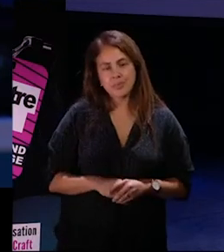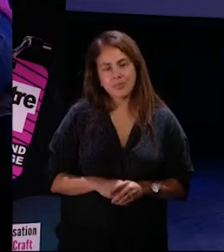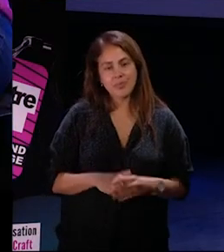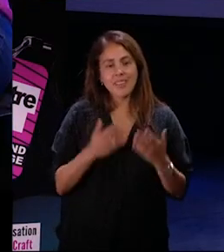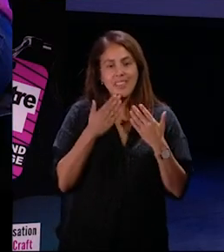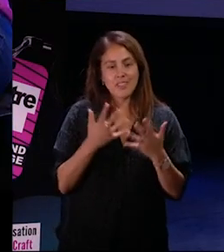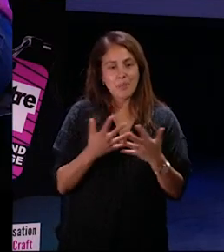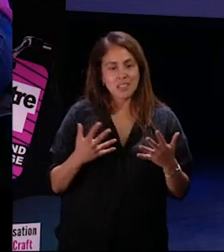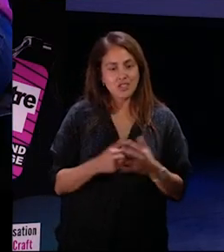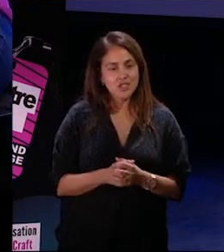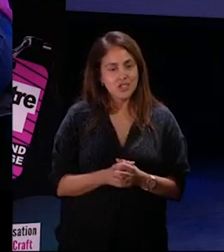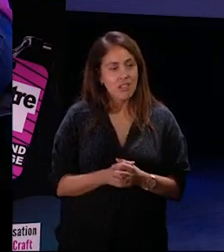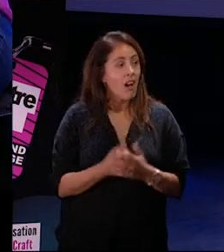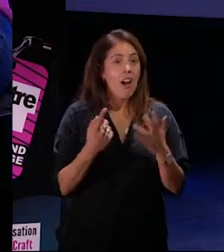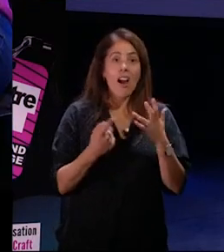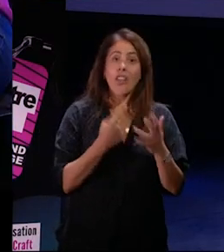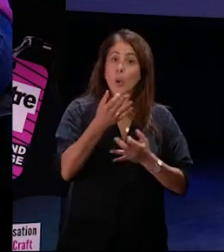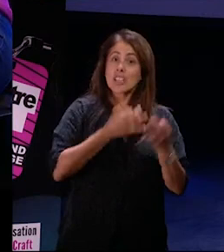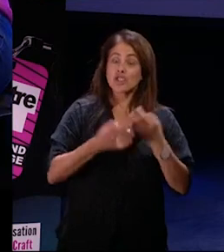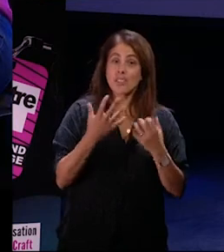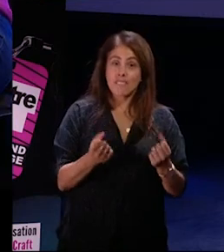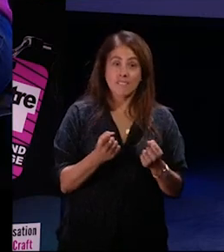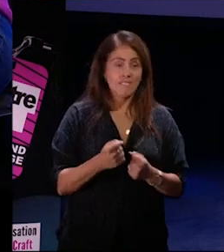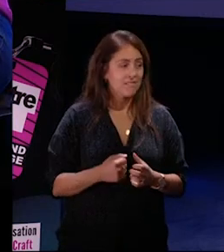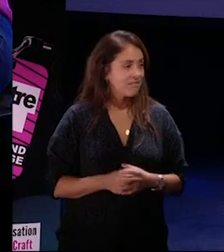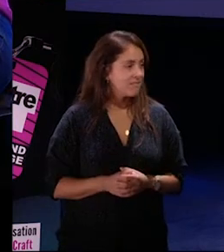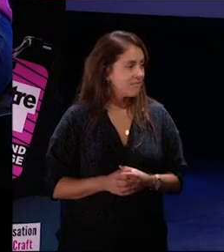Thank you very much. Are there any other audience questions?